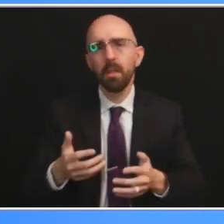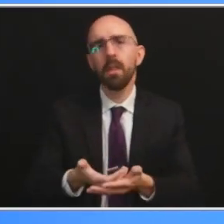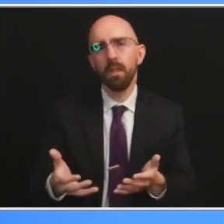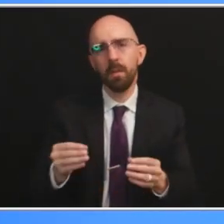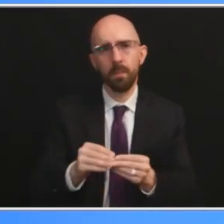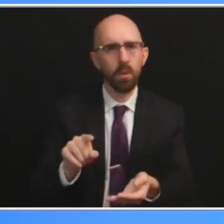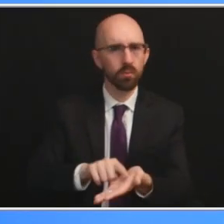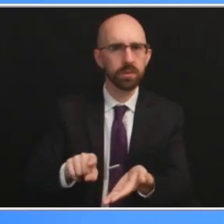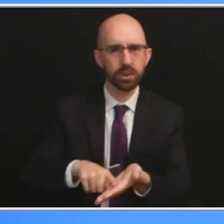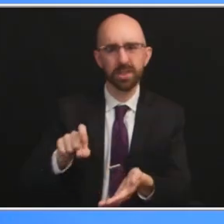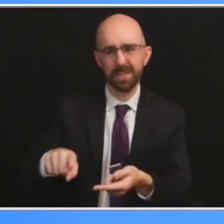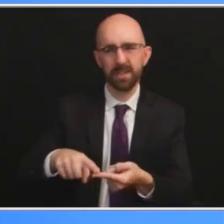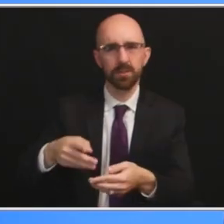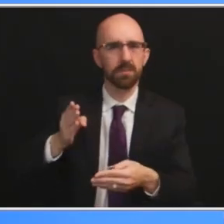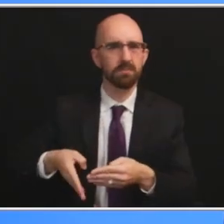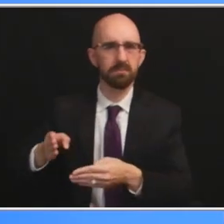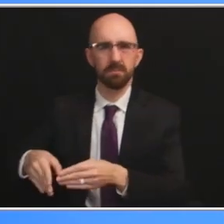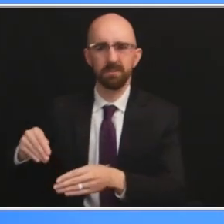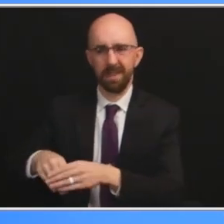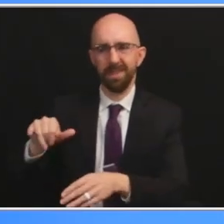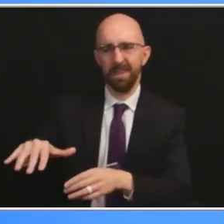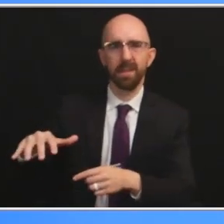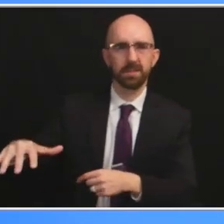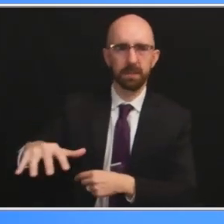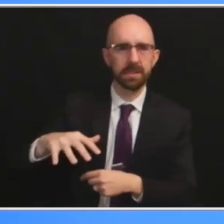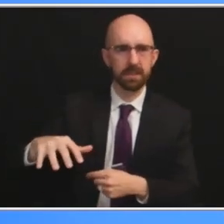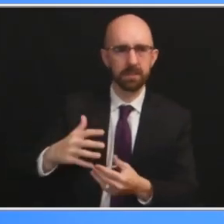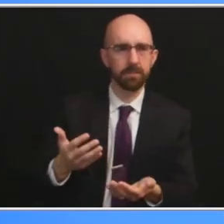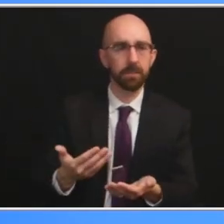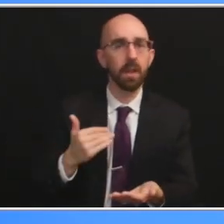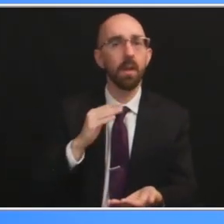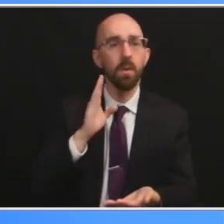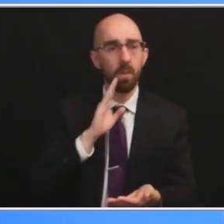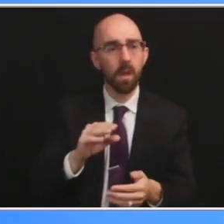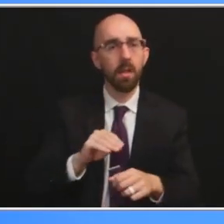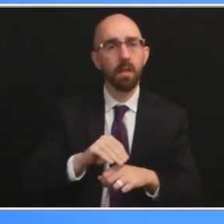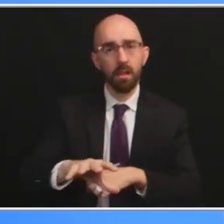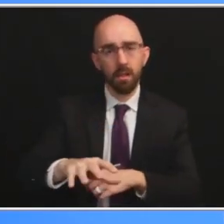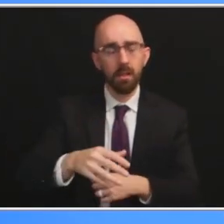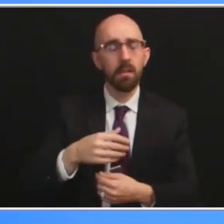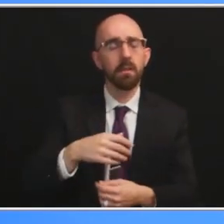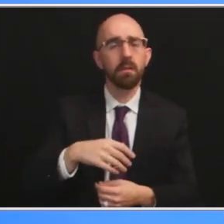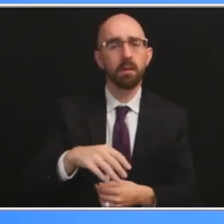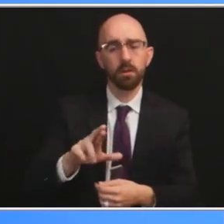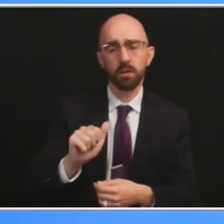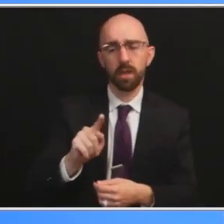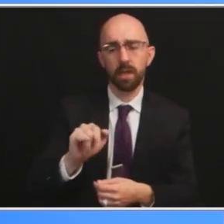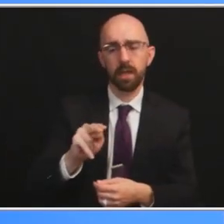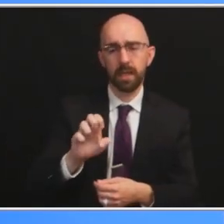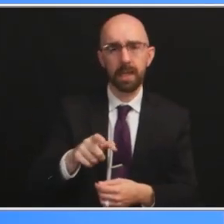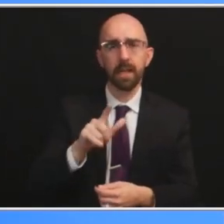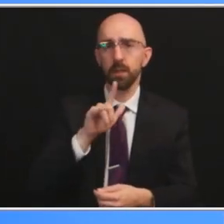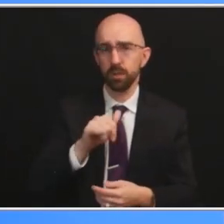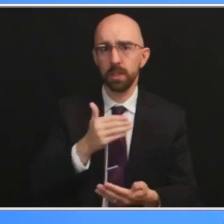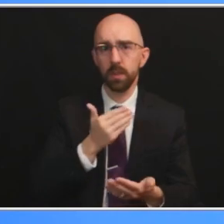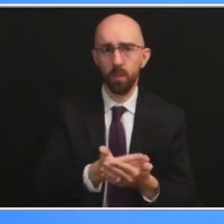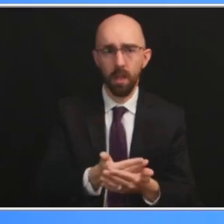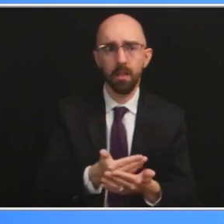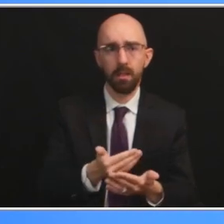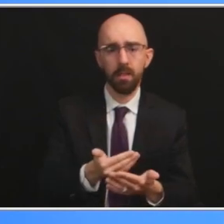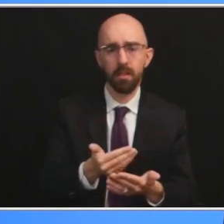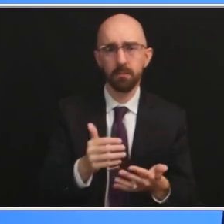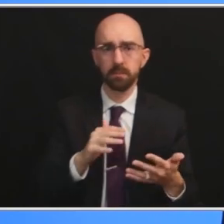be done in that space. What I will say, though, is that creatine has been really well studied